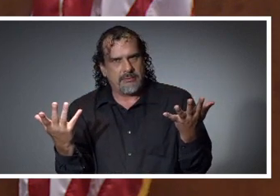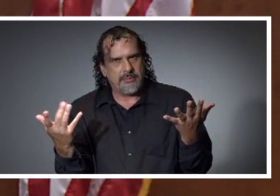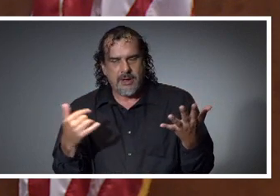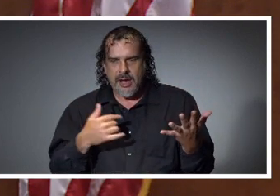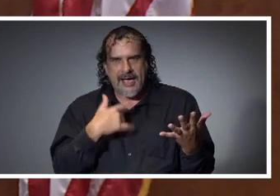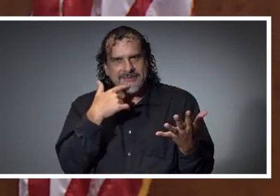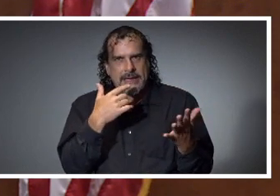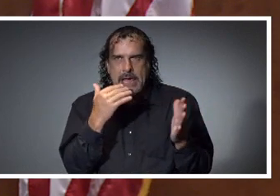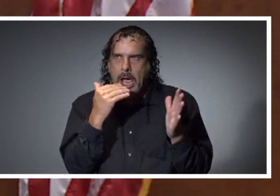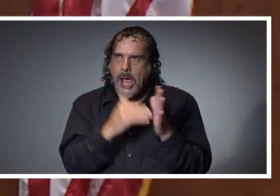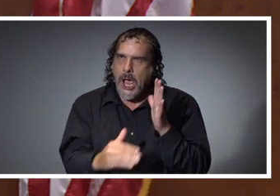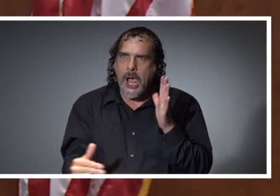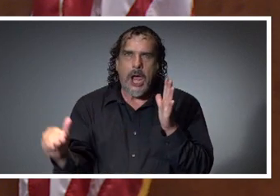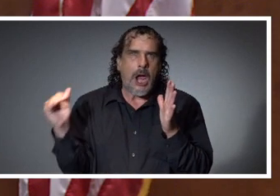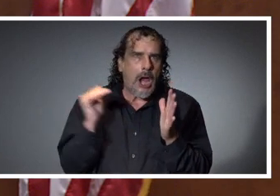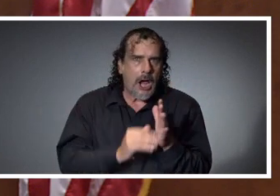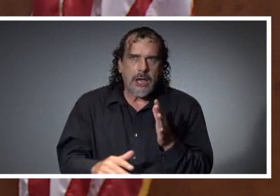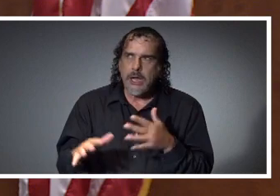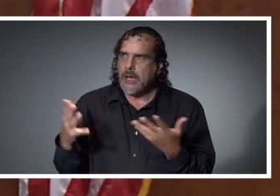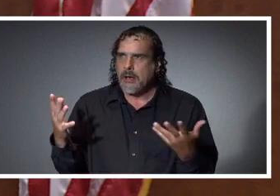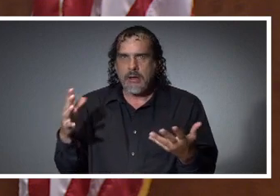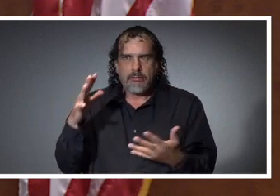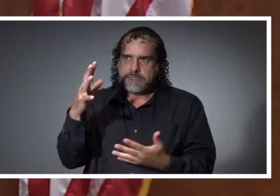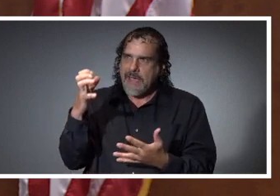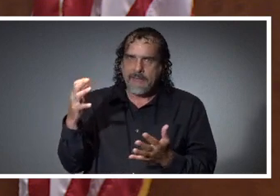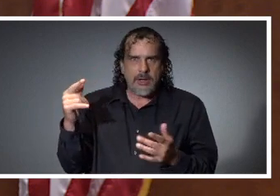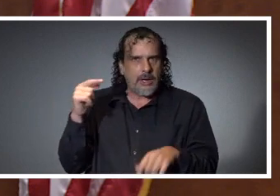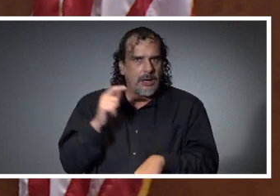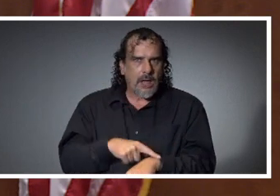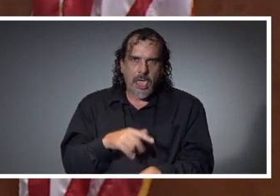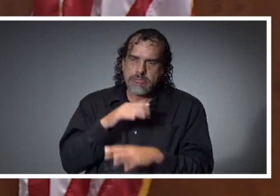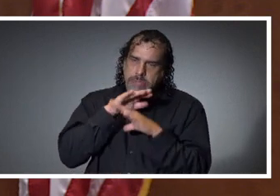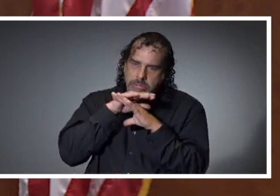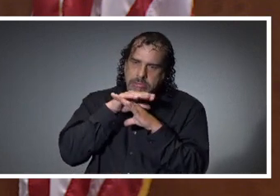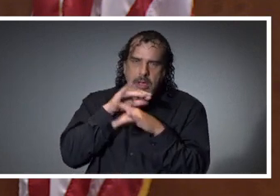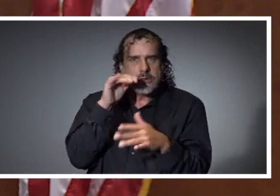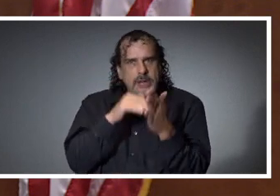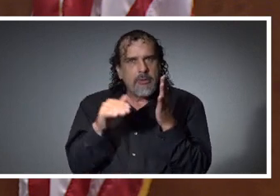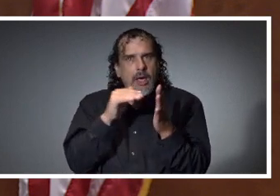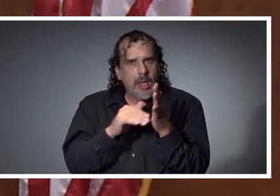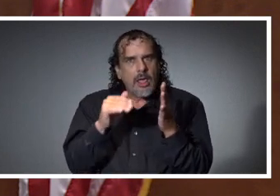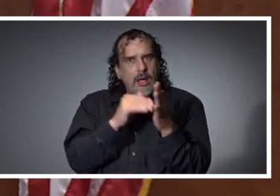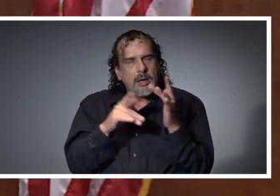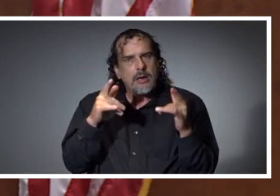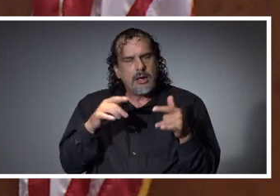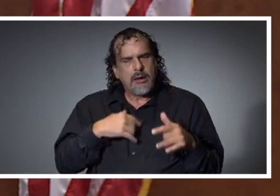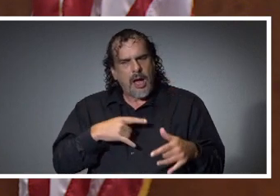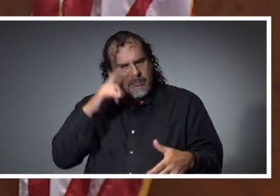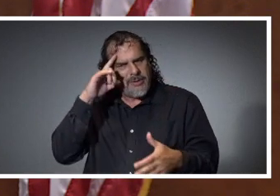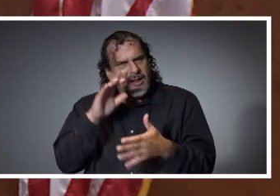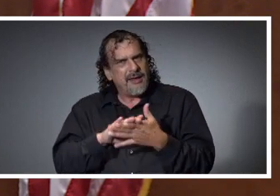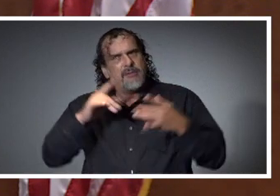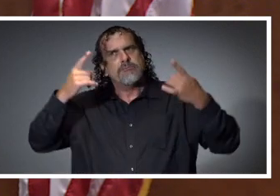I've said that 500 times from right here, and I believe that we can do that. And I believe